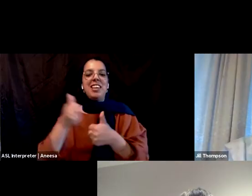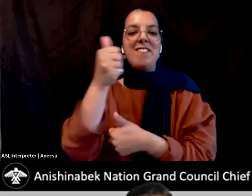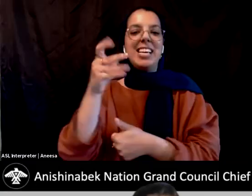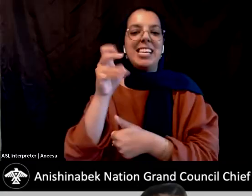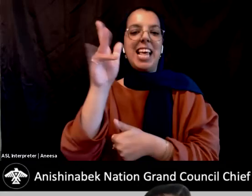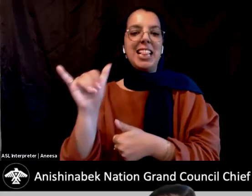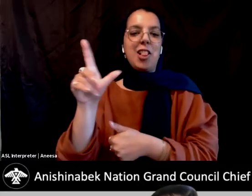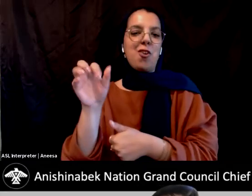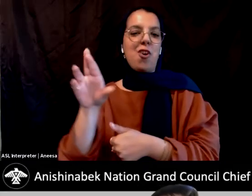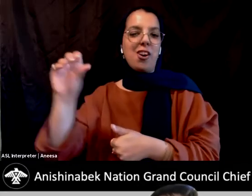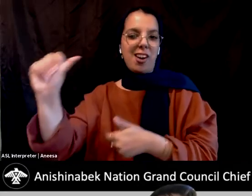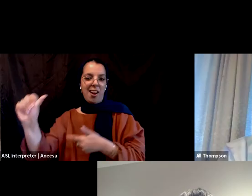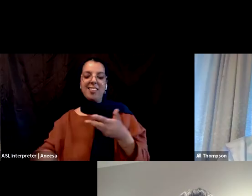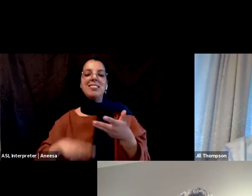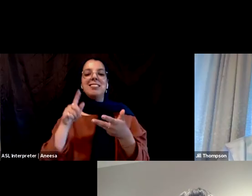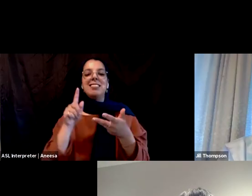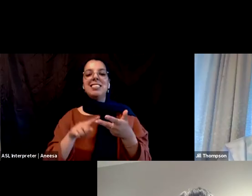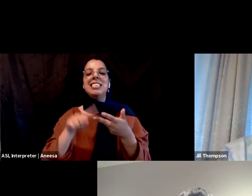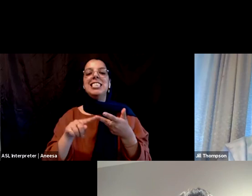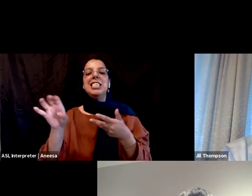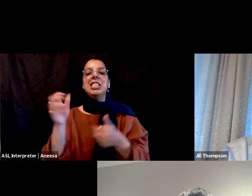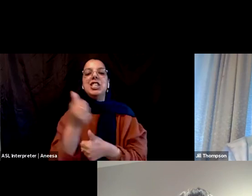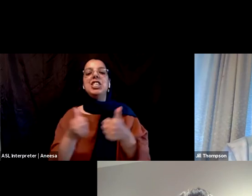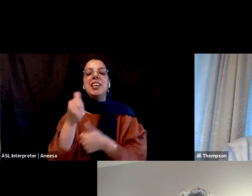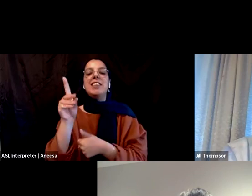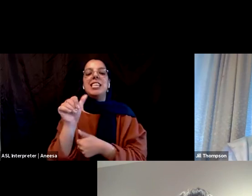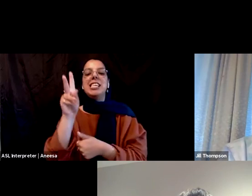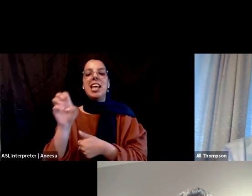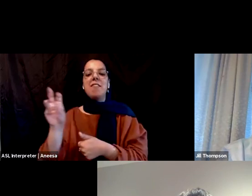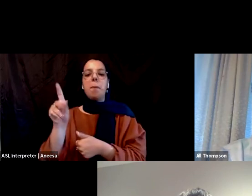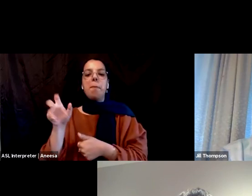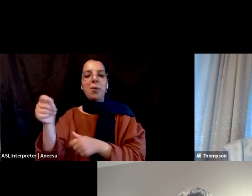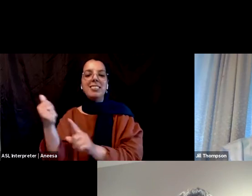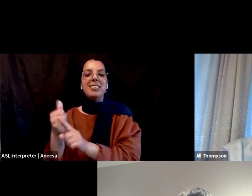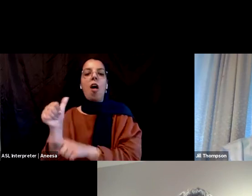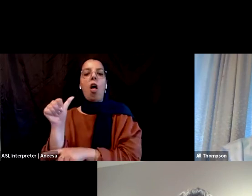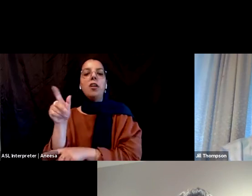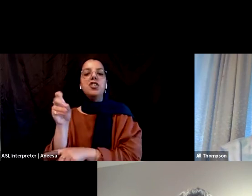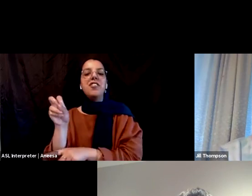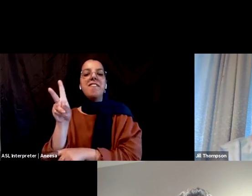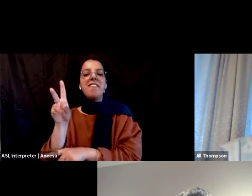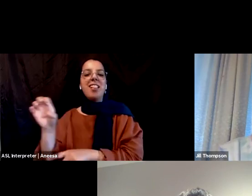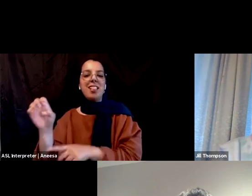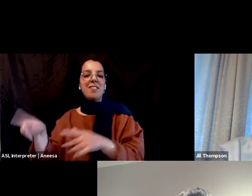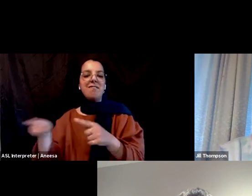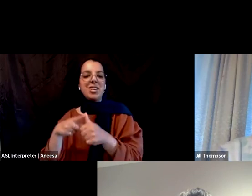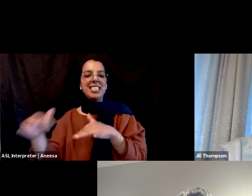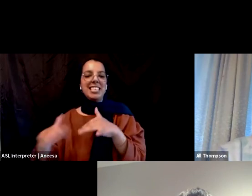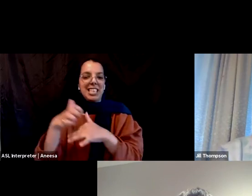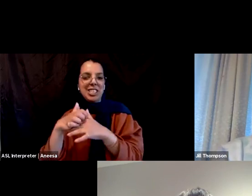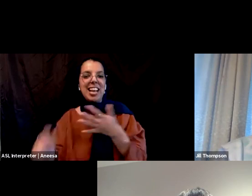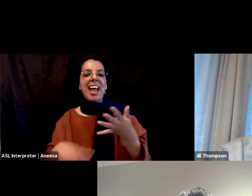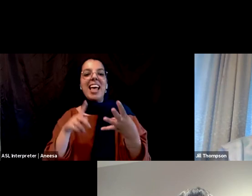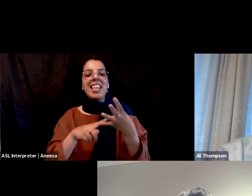Mowat, and the Chief of the Mississaugas of Curve Lake First Nation, Chief Emily Wheatong. Wow, that's